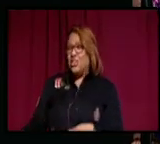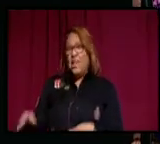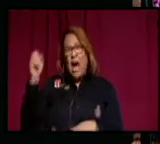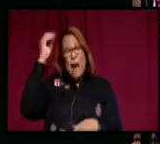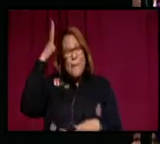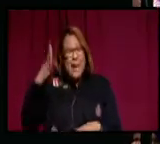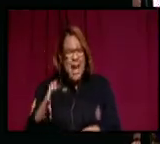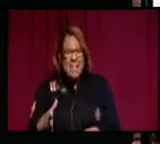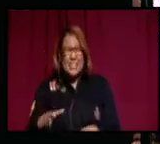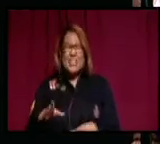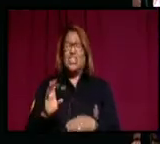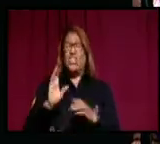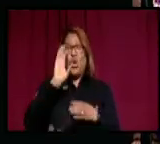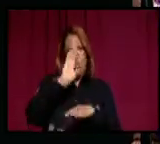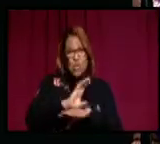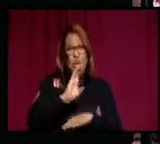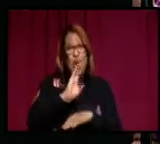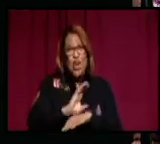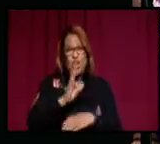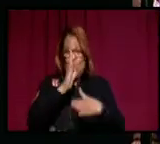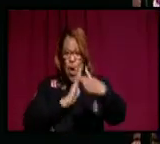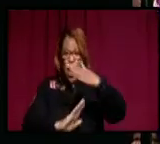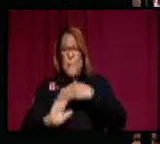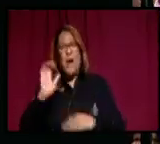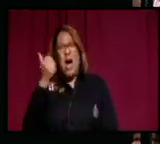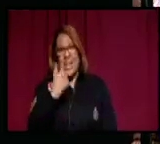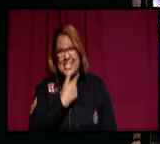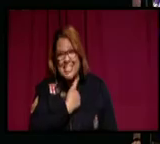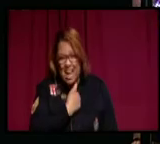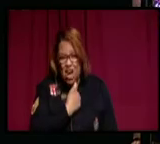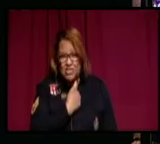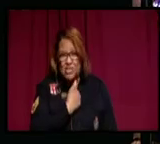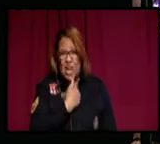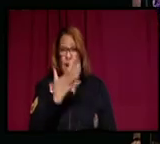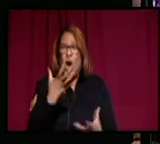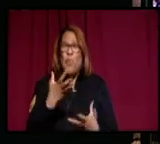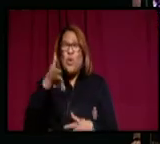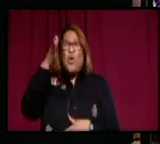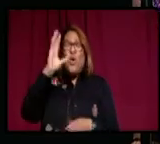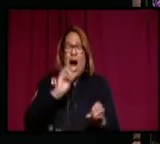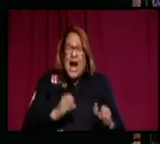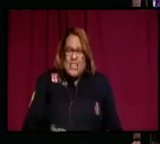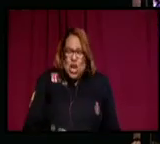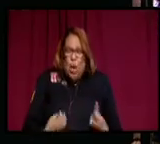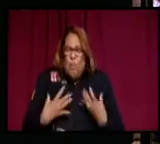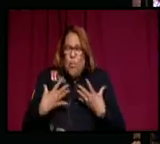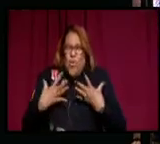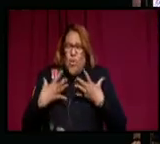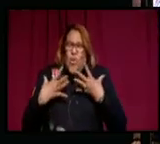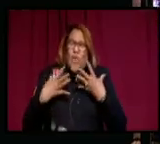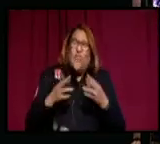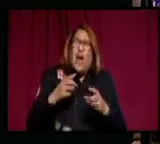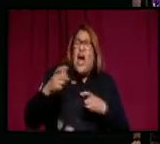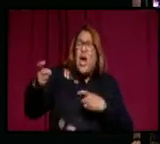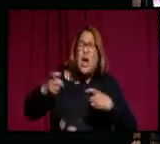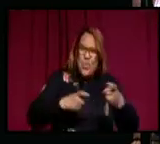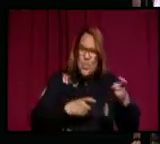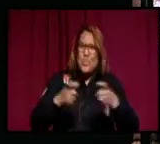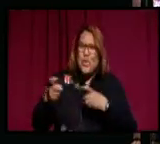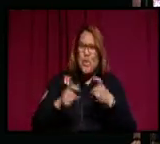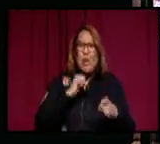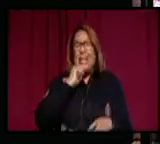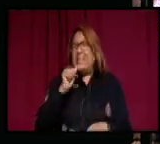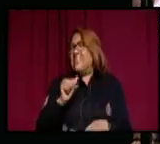to congregations. We have to humble ourselves, and we want God to move and super rule, but God is not